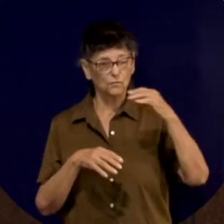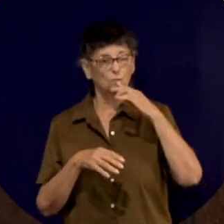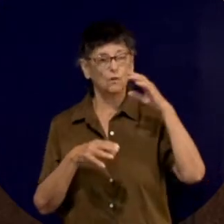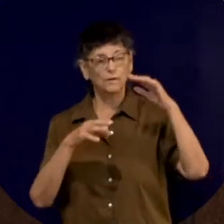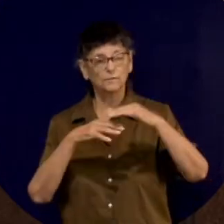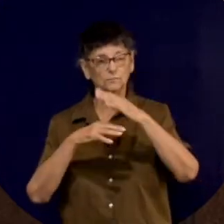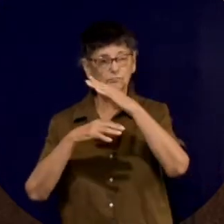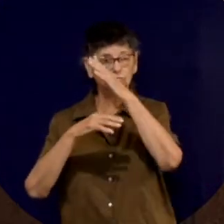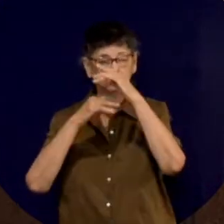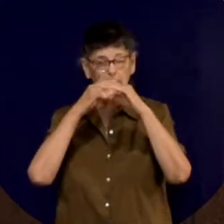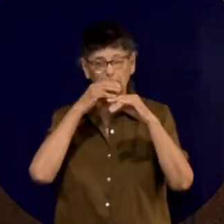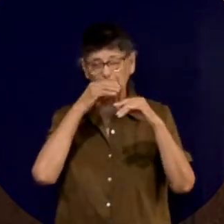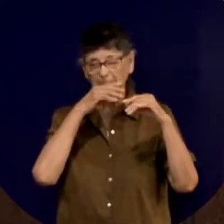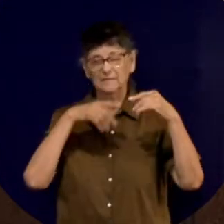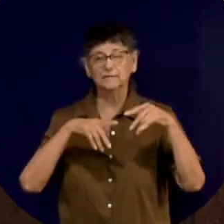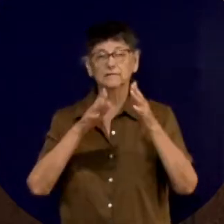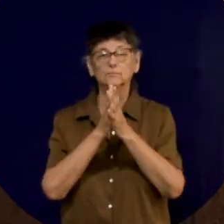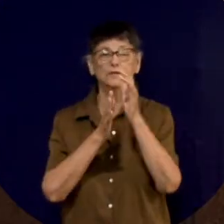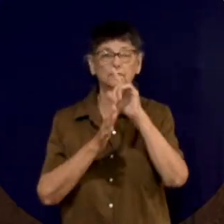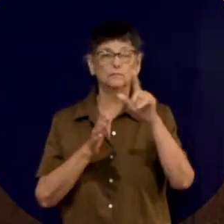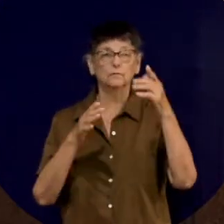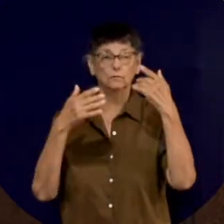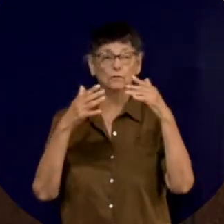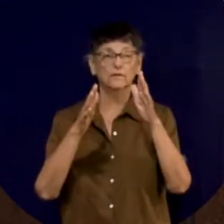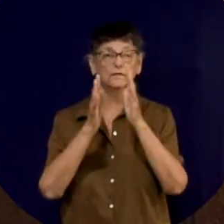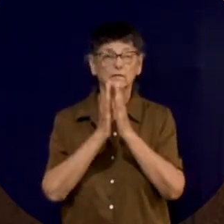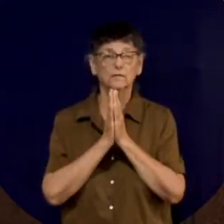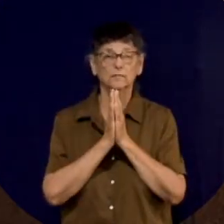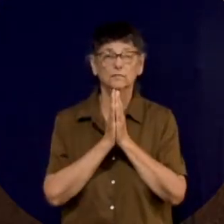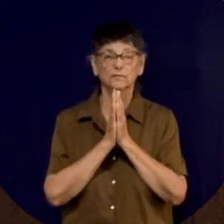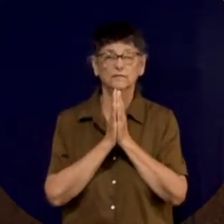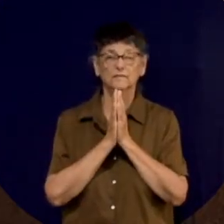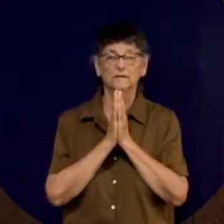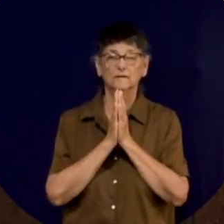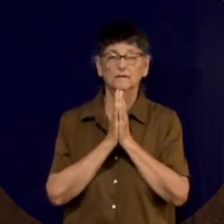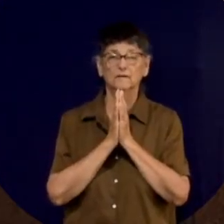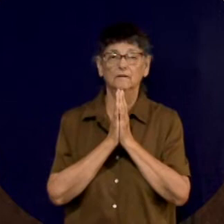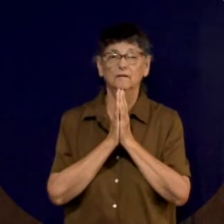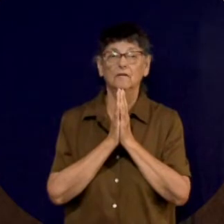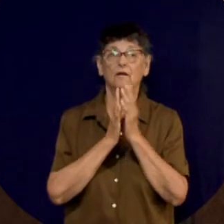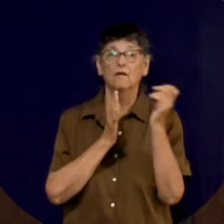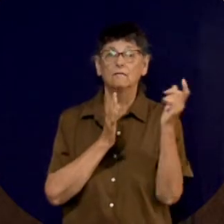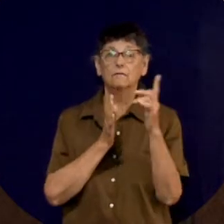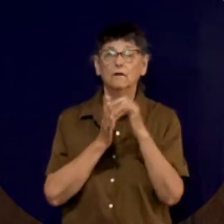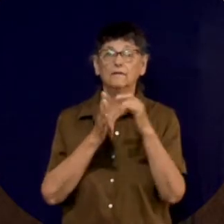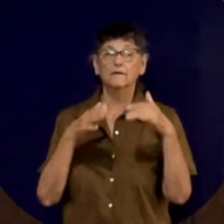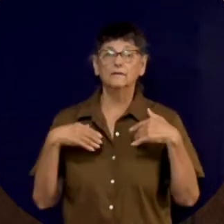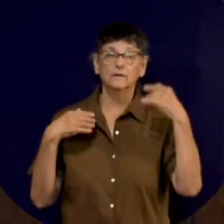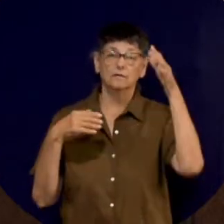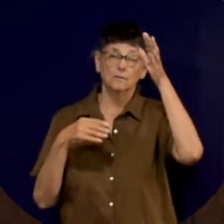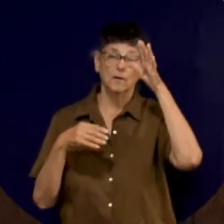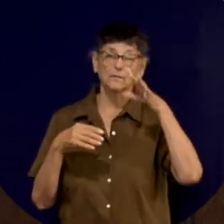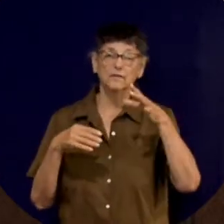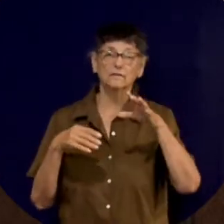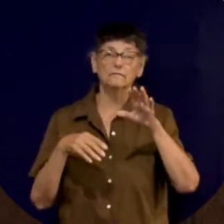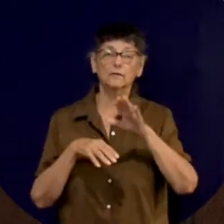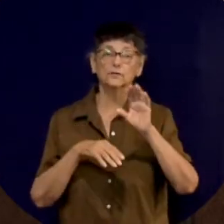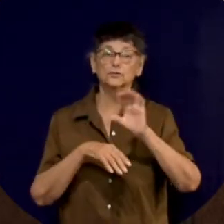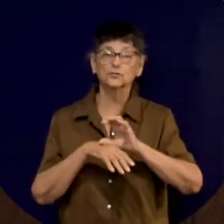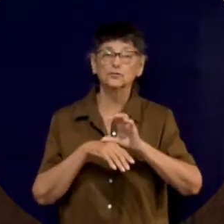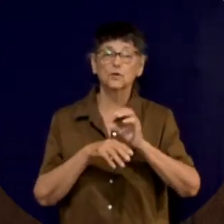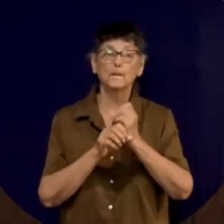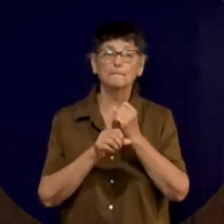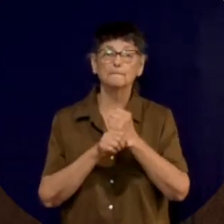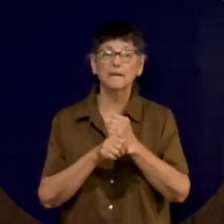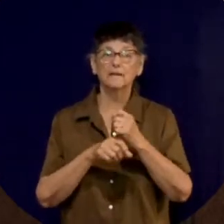levels, let us pray to the Lord. Lord, hear our prayer. For all young men of our parish who